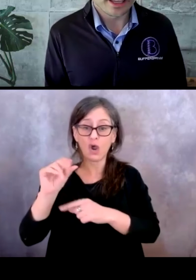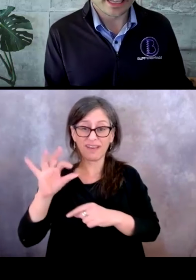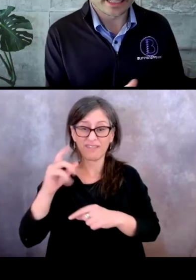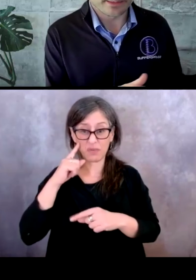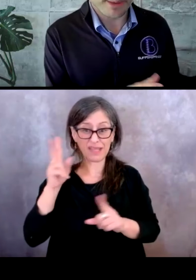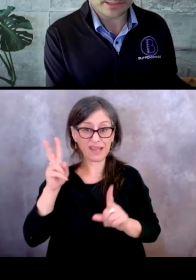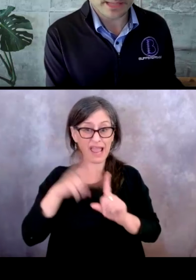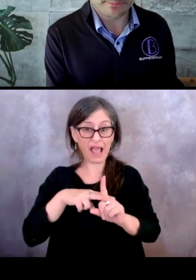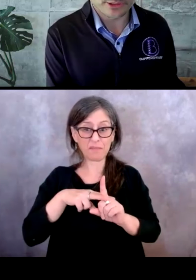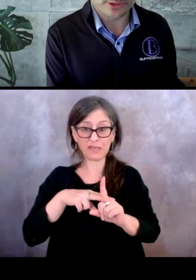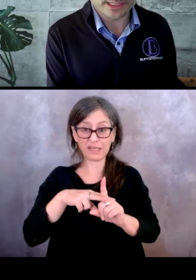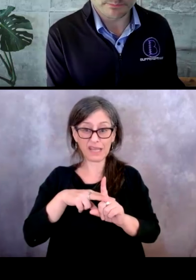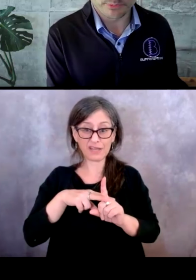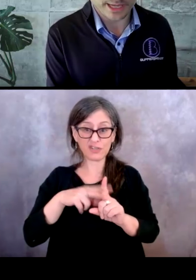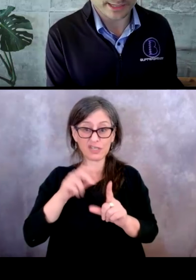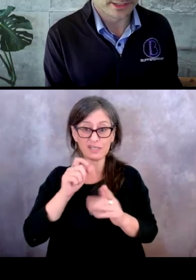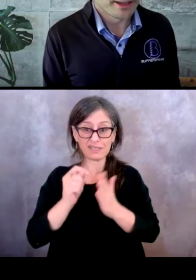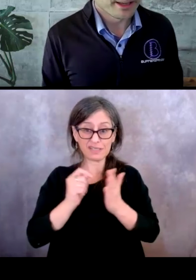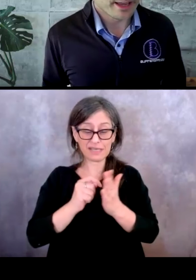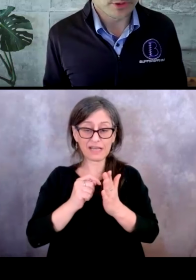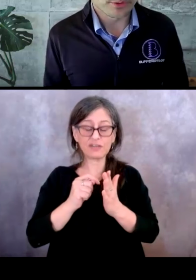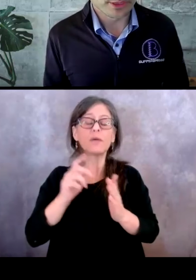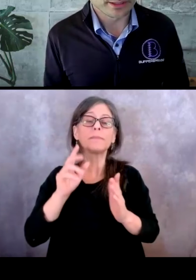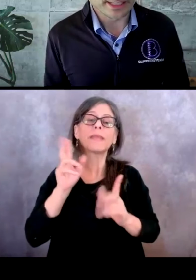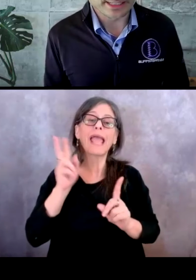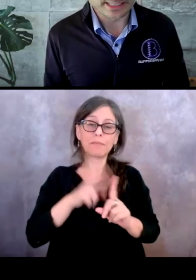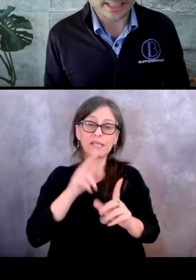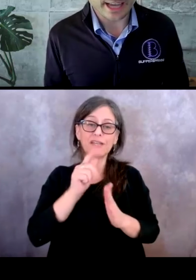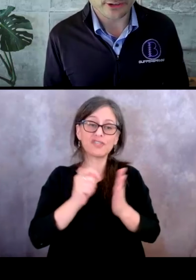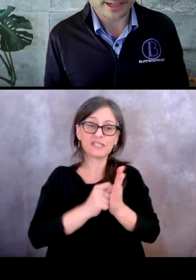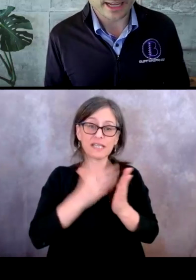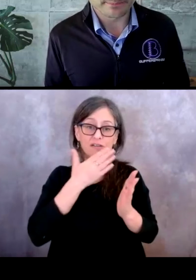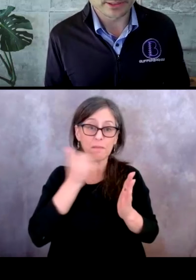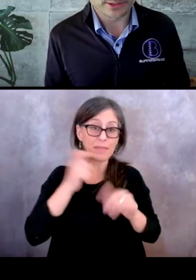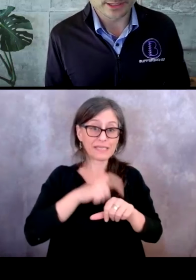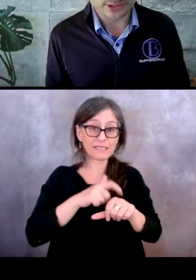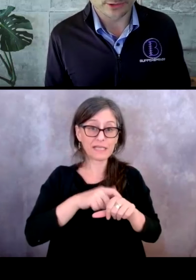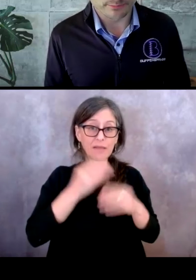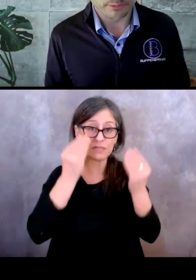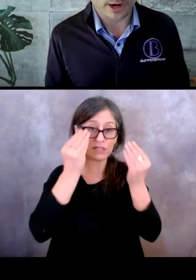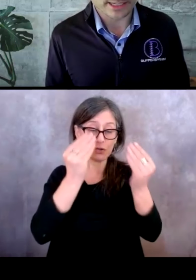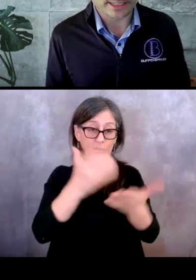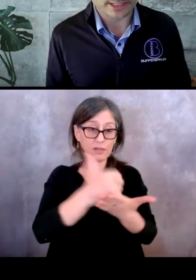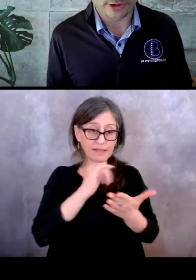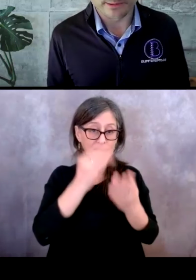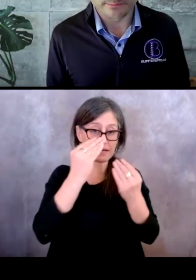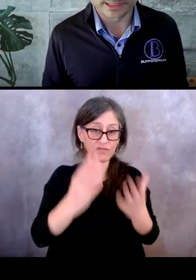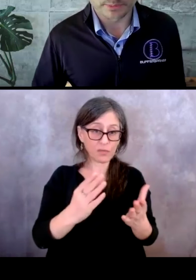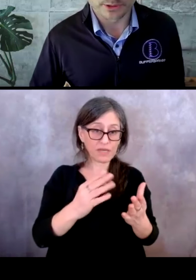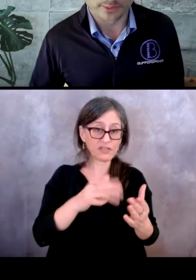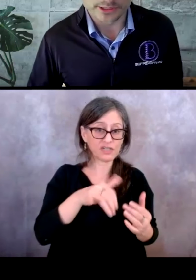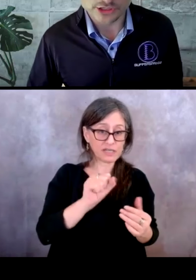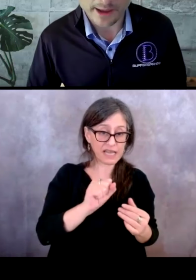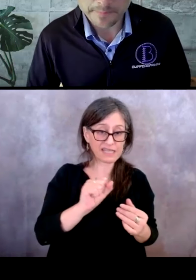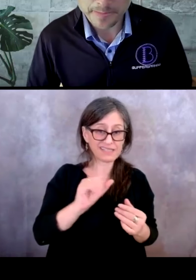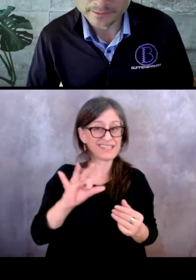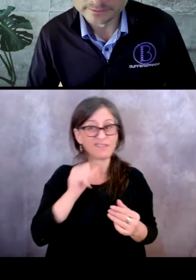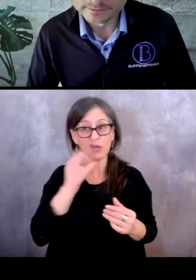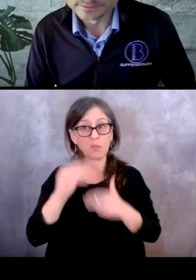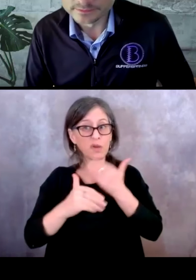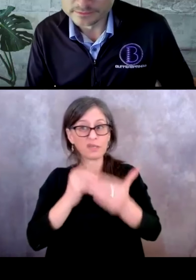stage is the best time to do this, put yes. If you think that this is not a great time to do this or your process isn't great, please put no in the